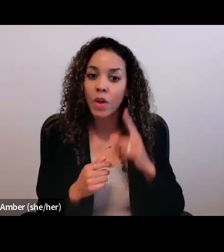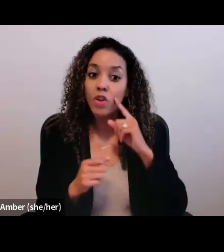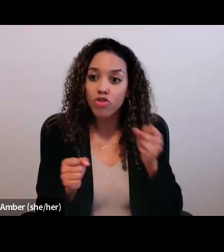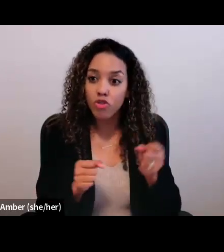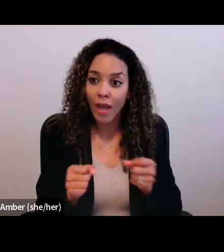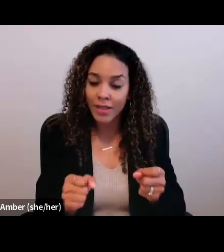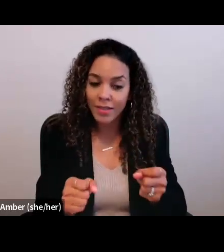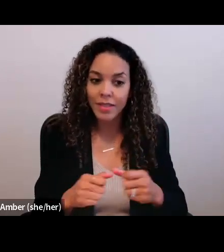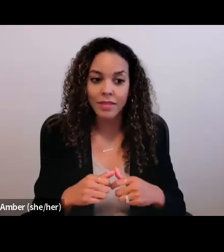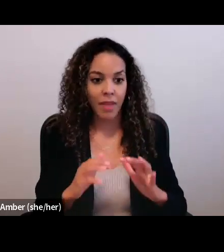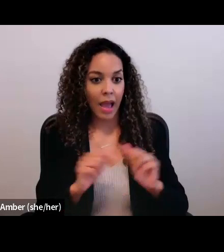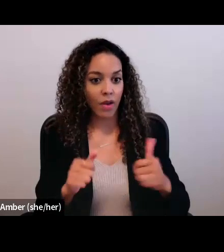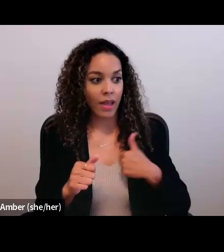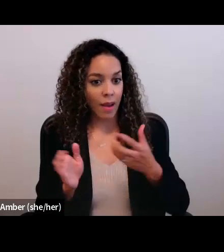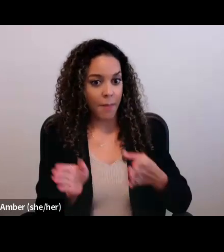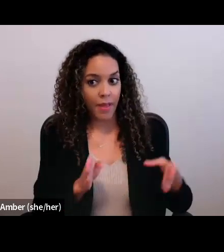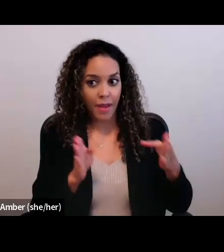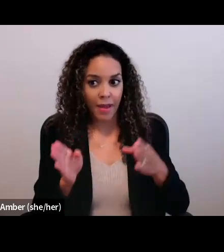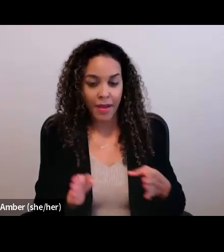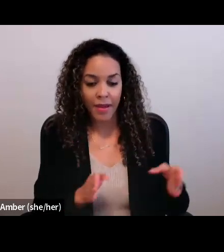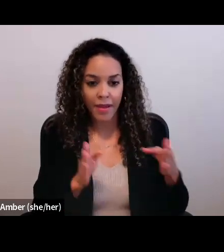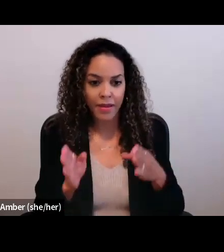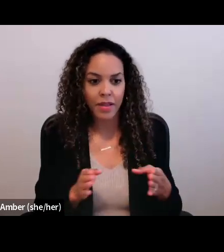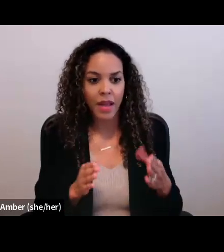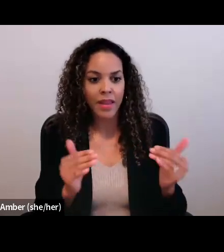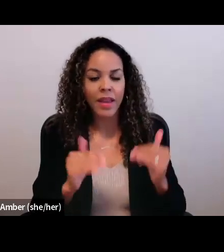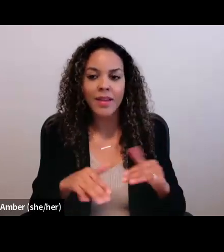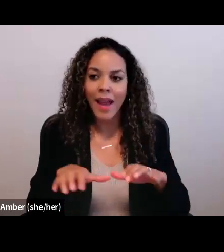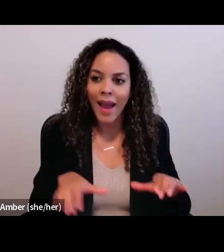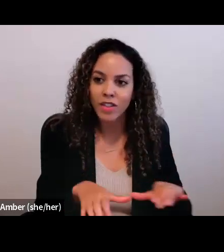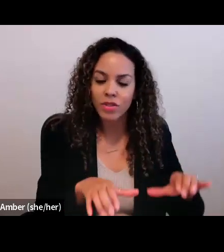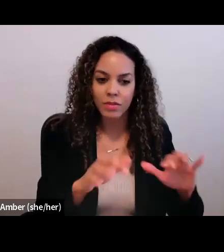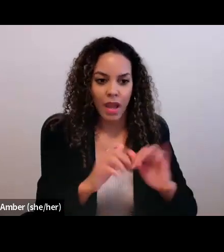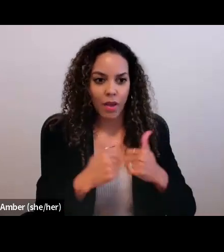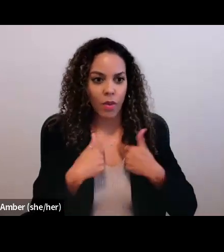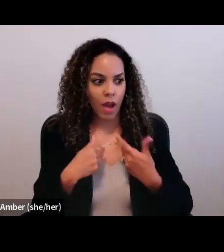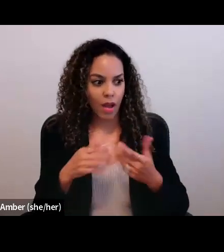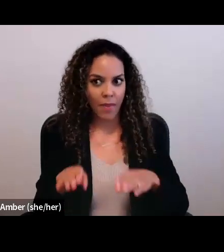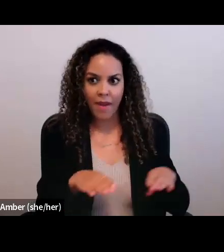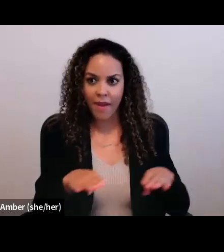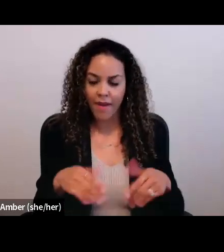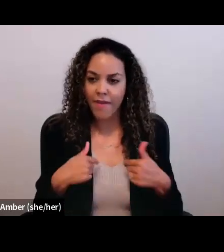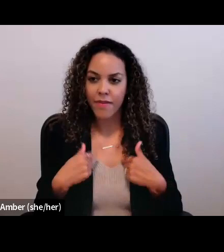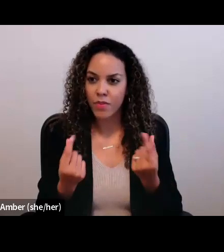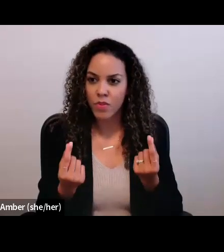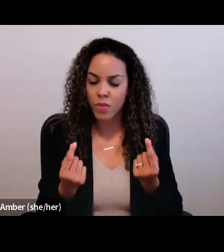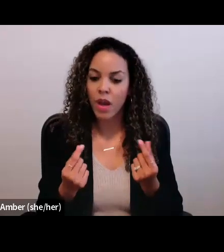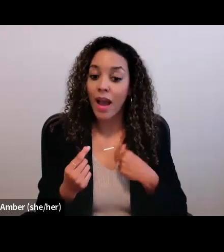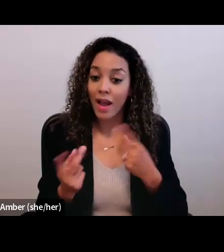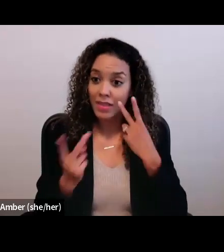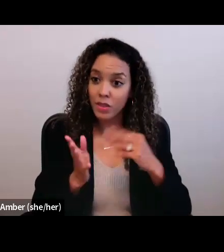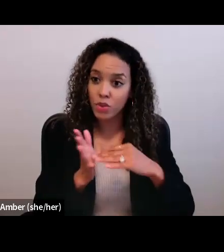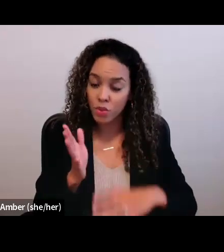Strategy. How can I plan? Action. How do I behave? I've seen students